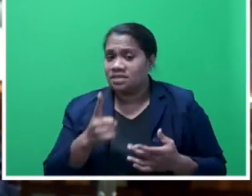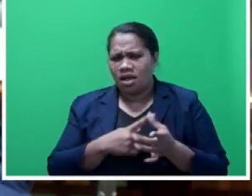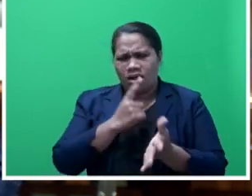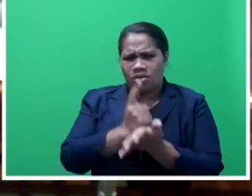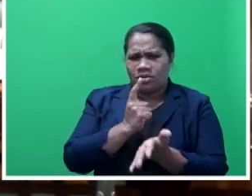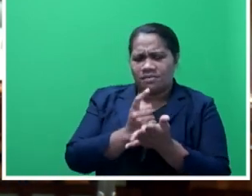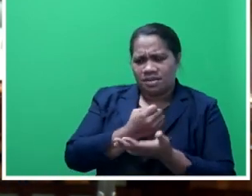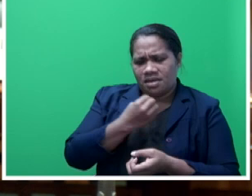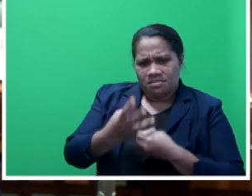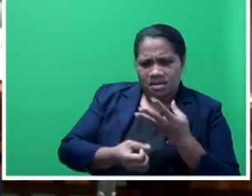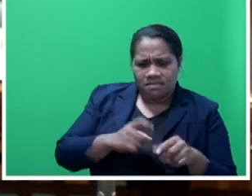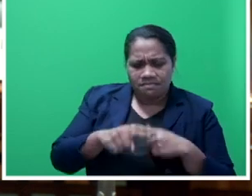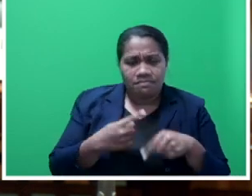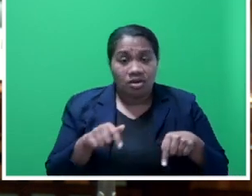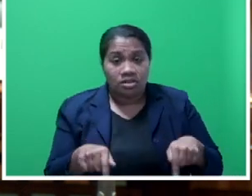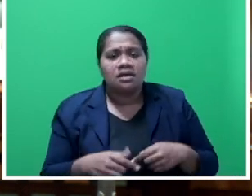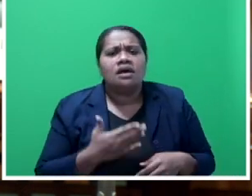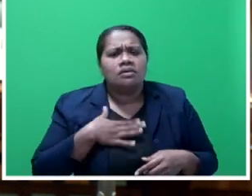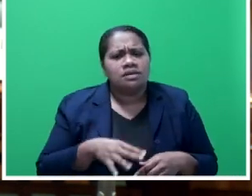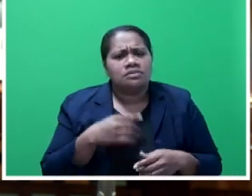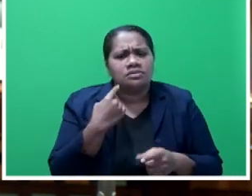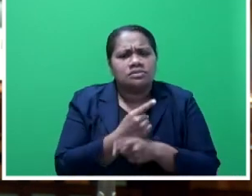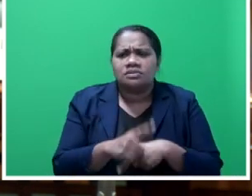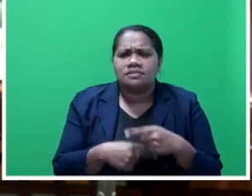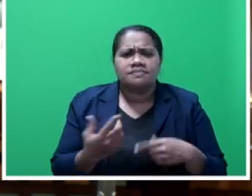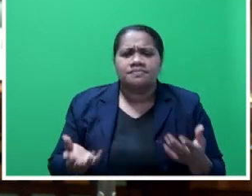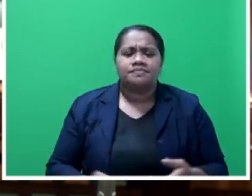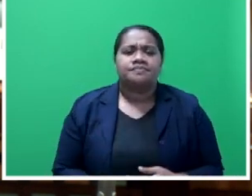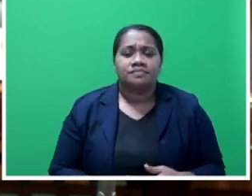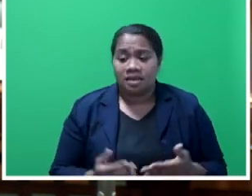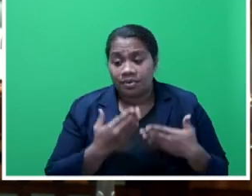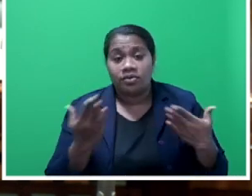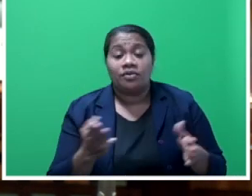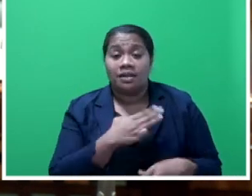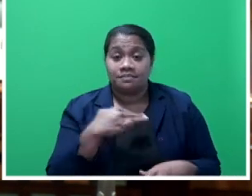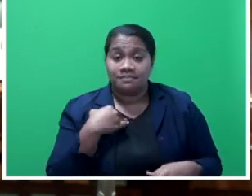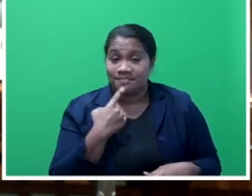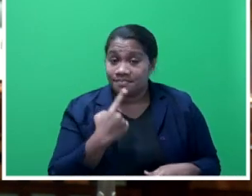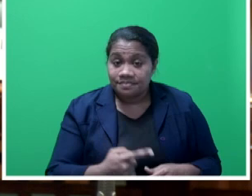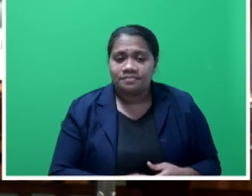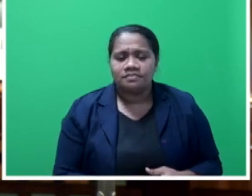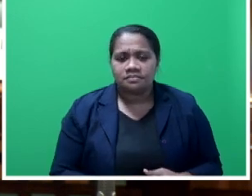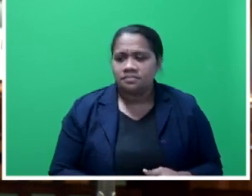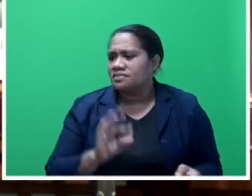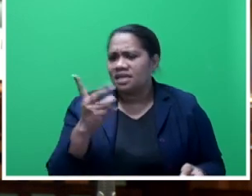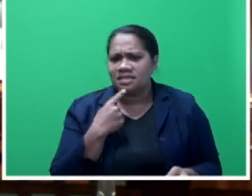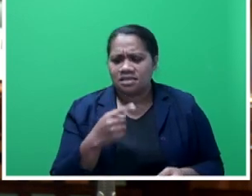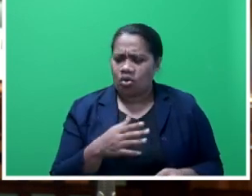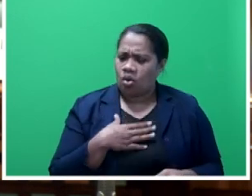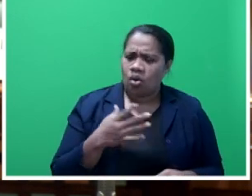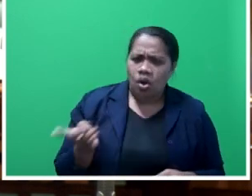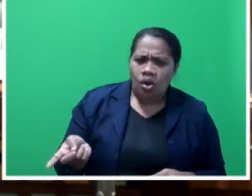and I'd like to just echo the sentiments of what Honourable Minister Koya said. They said, Honourable Nawai